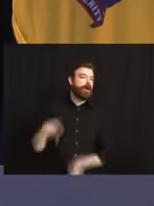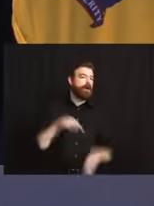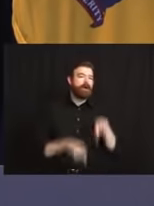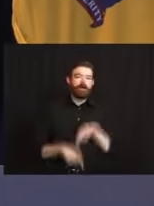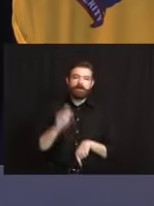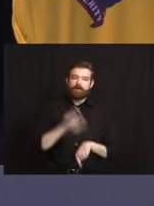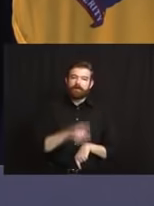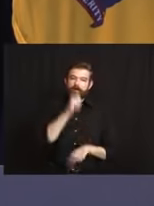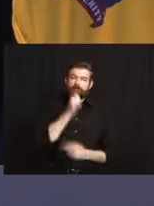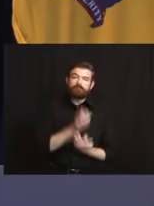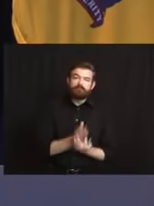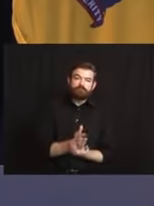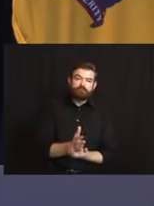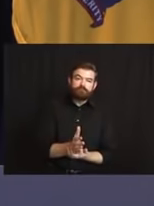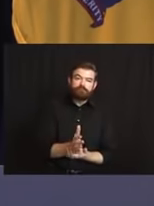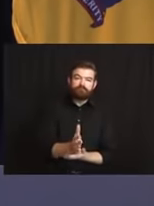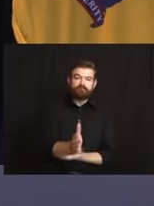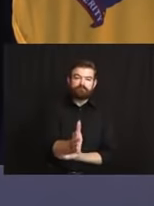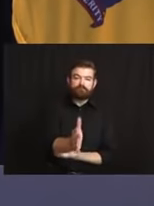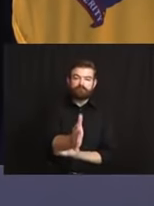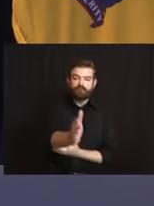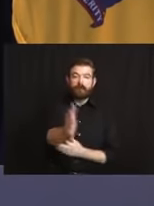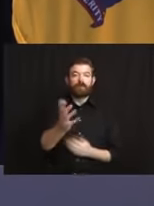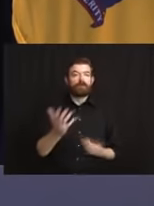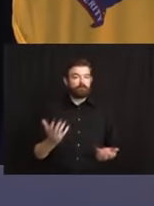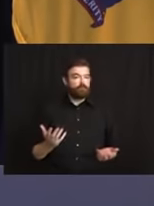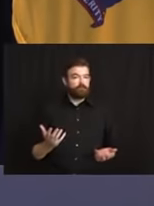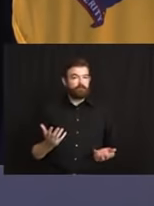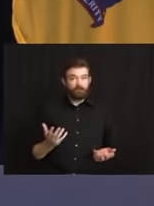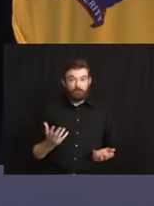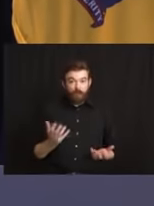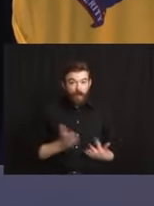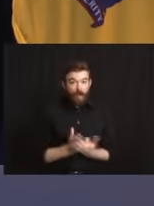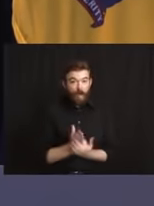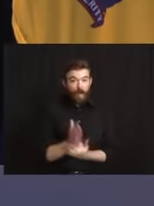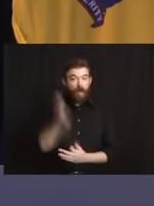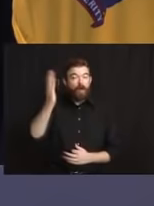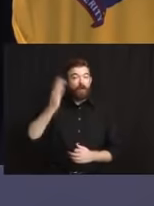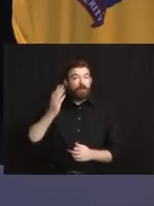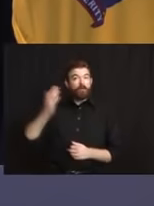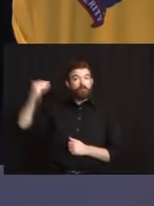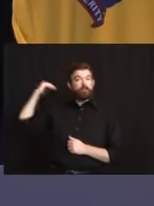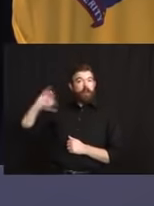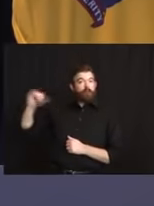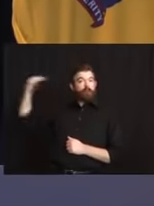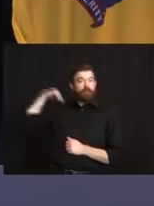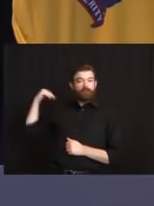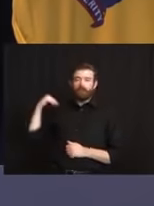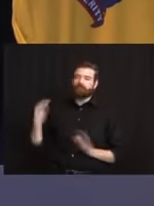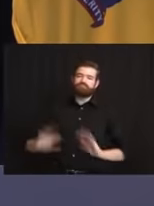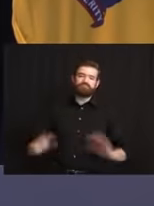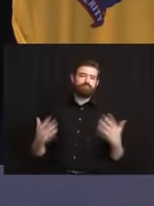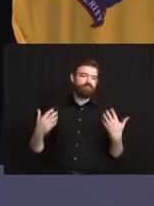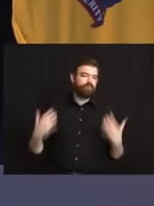I can't fathom, none of us can fathom going through hell again. Thank you. Dave. Give us 1 second.